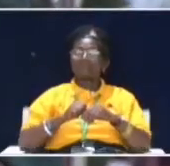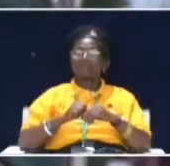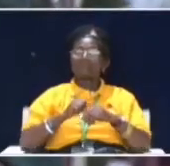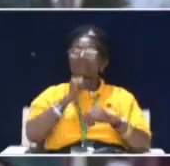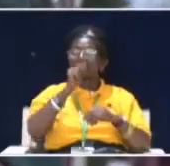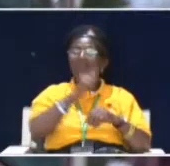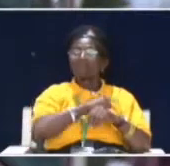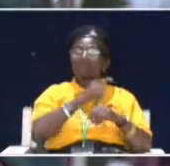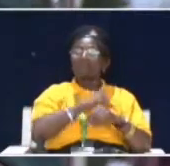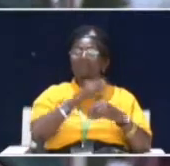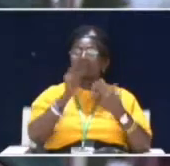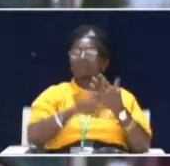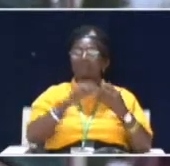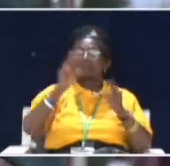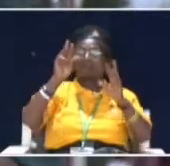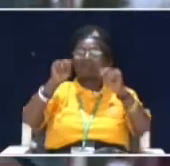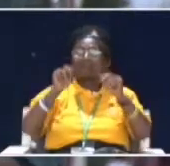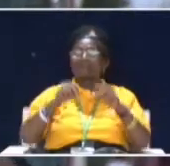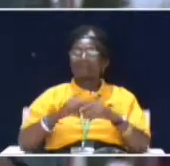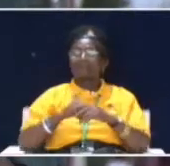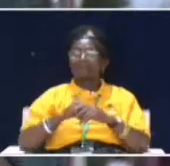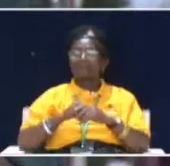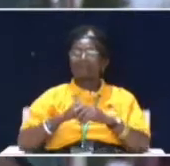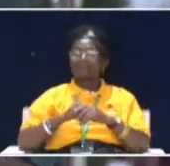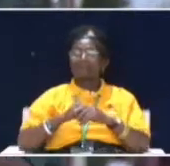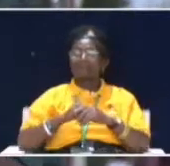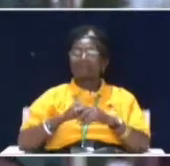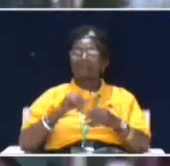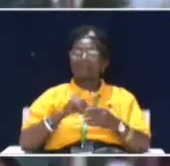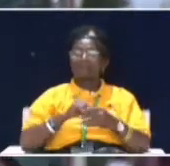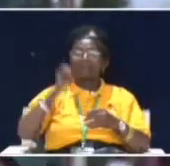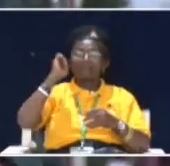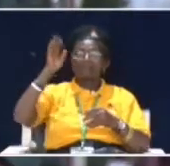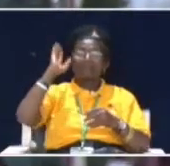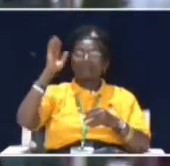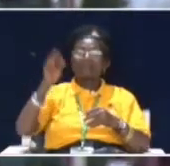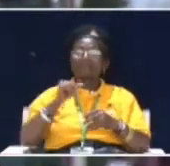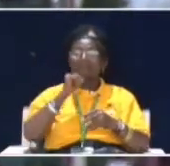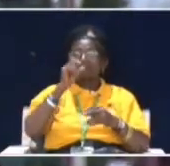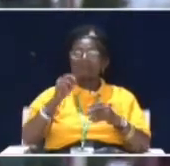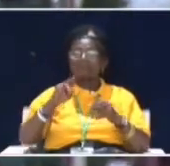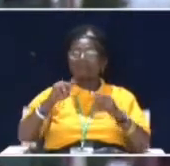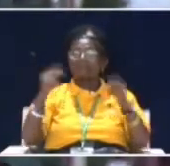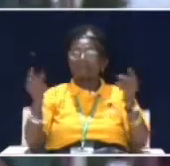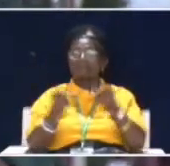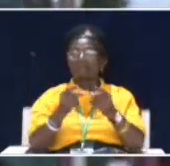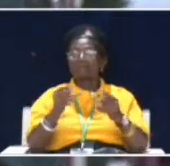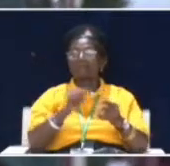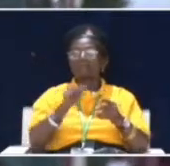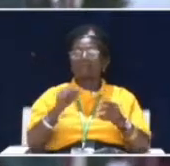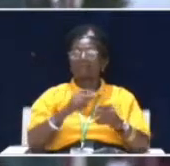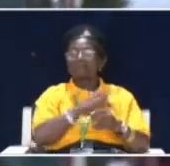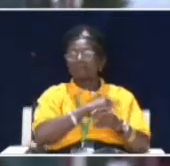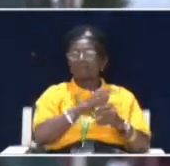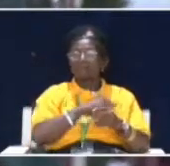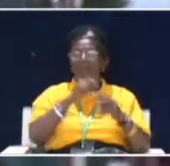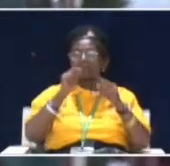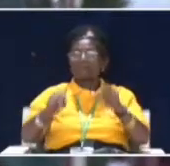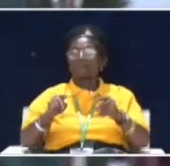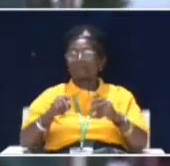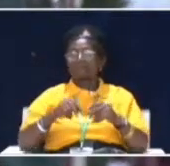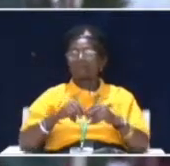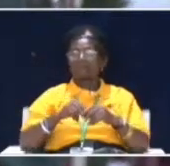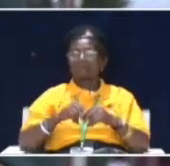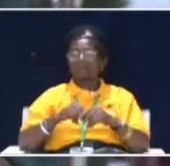ise takun takun aise mele ni. He's not going to reposition a lazy fellow. Ko ni si eni ole ni